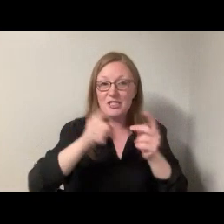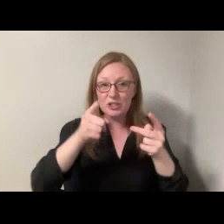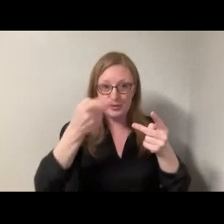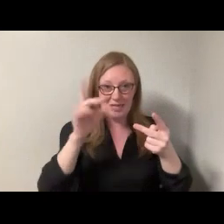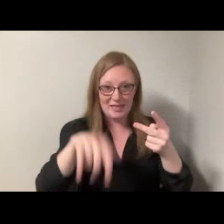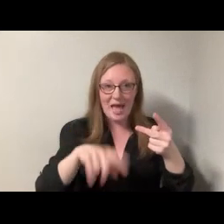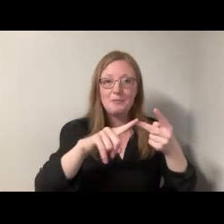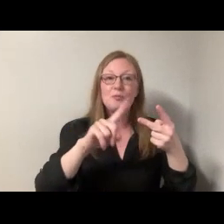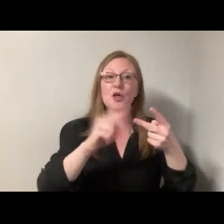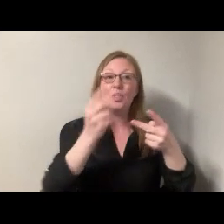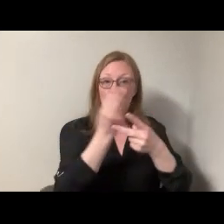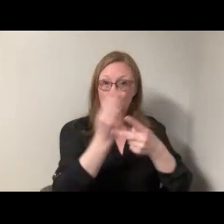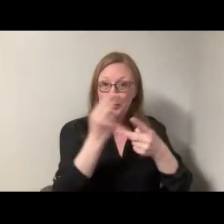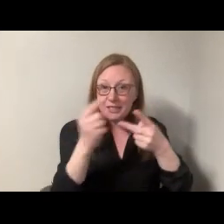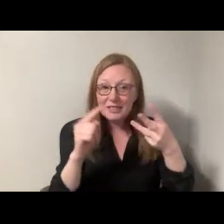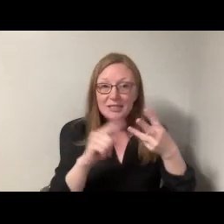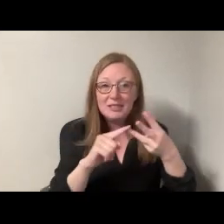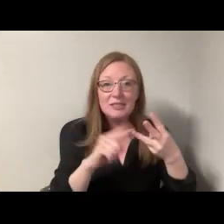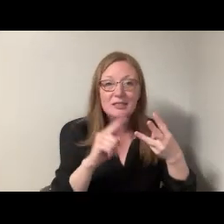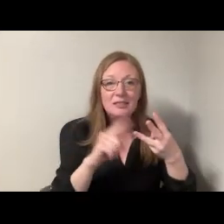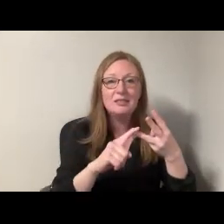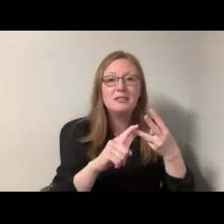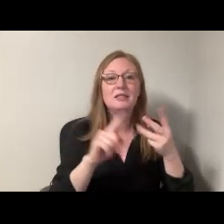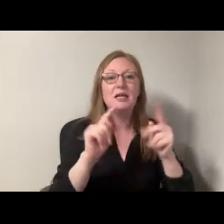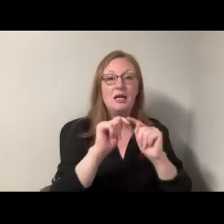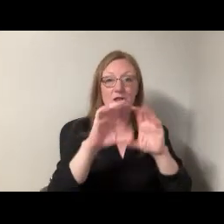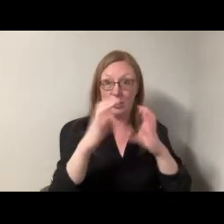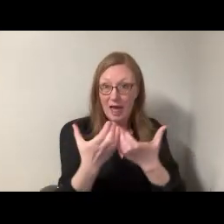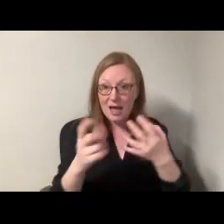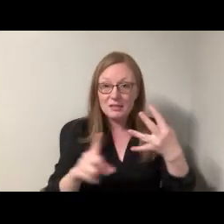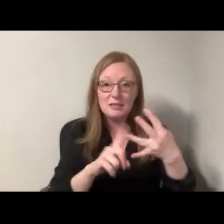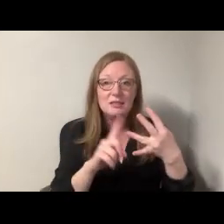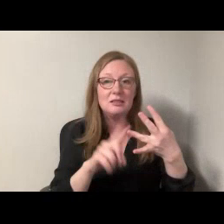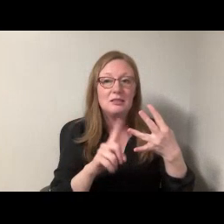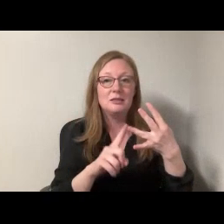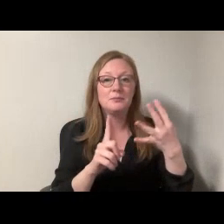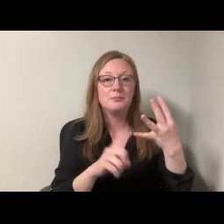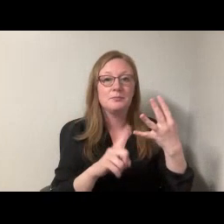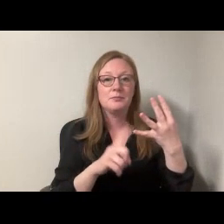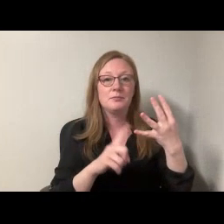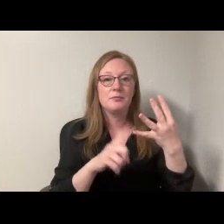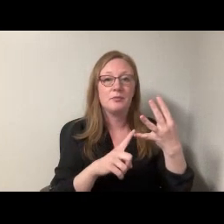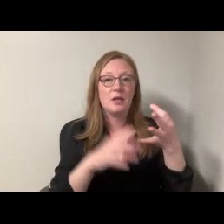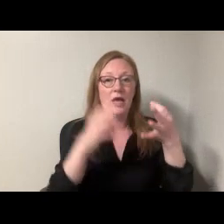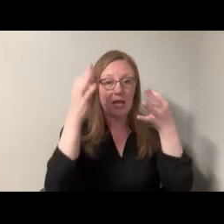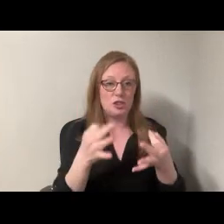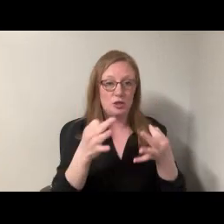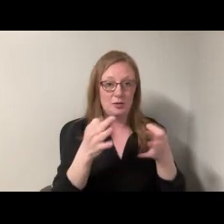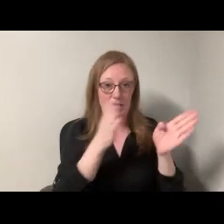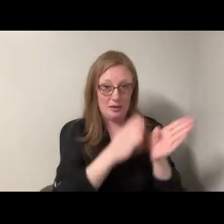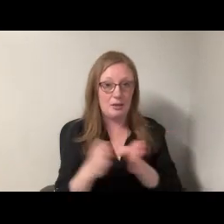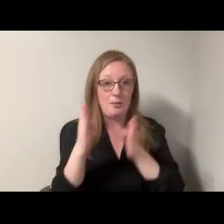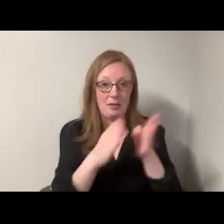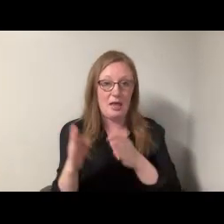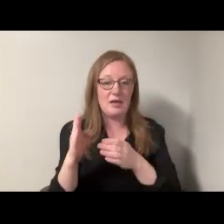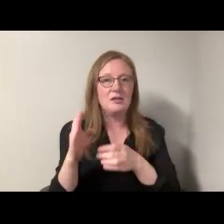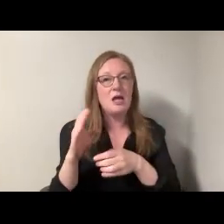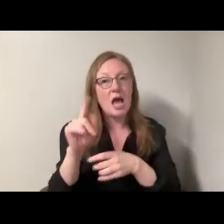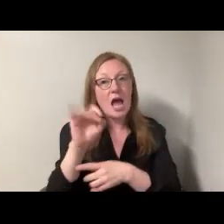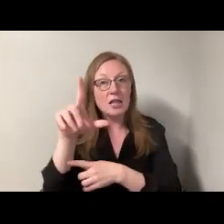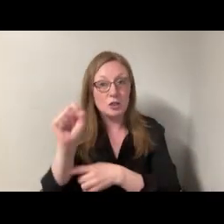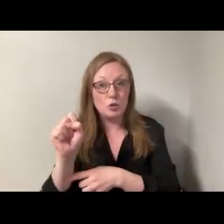Forces here. Here's the 418 course, and determine Mass Care planning assumption job tools is a